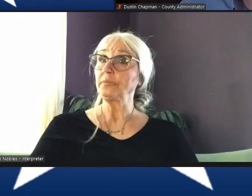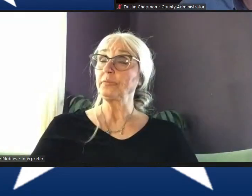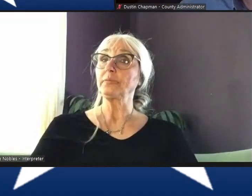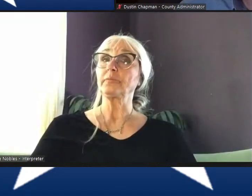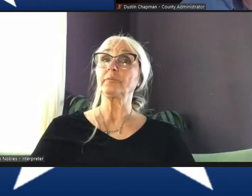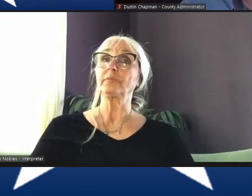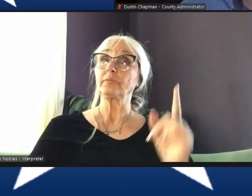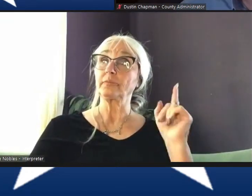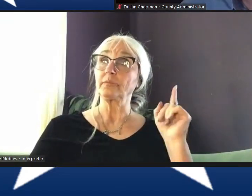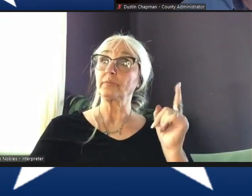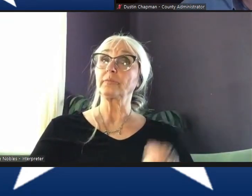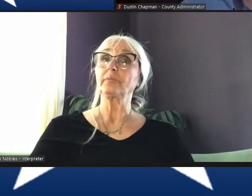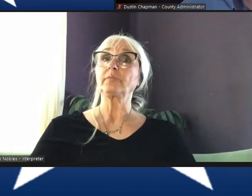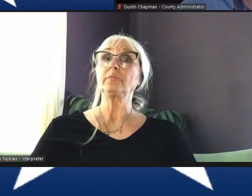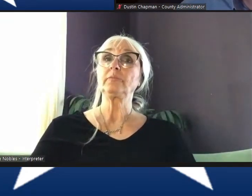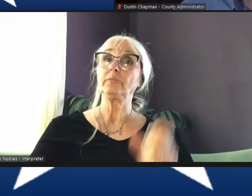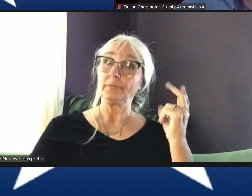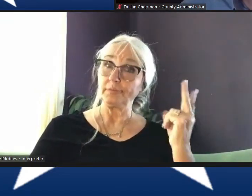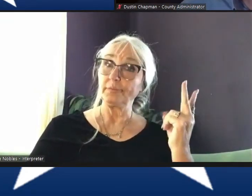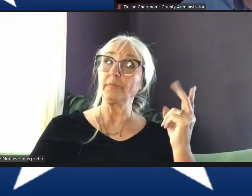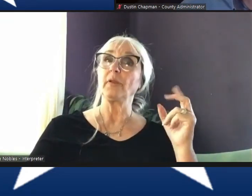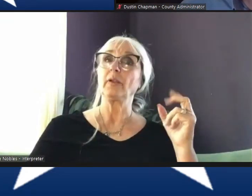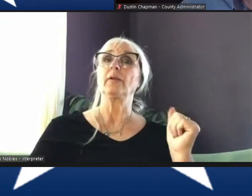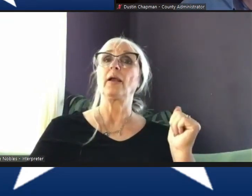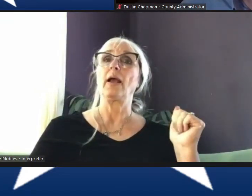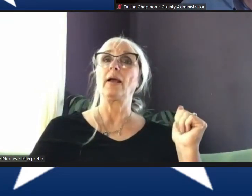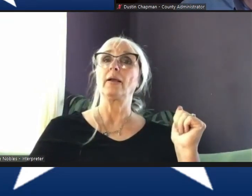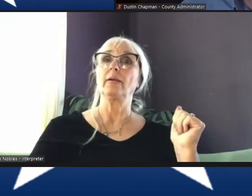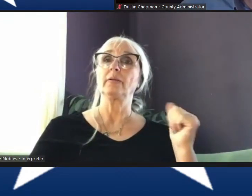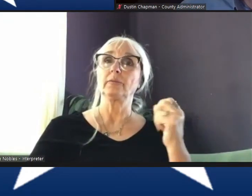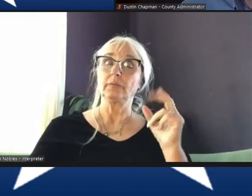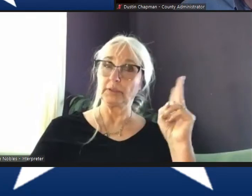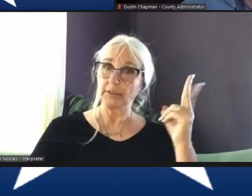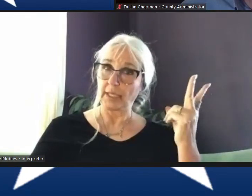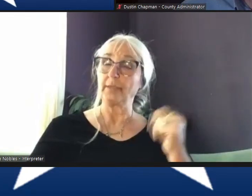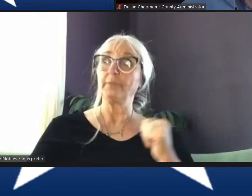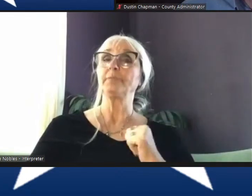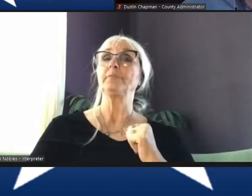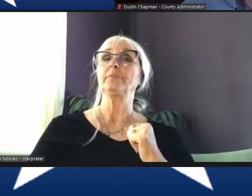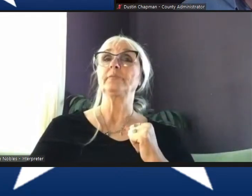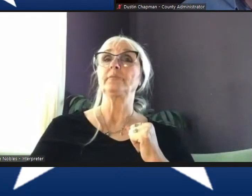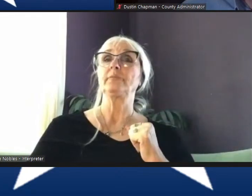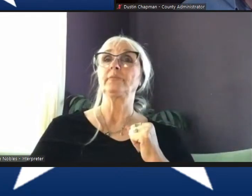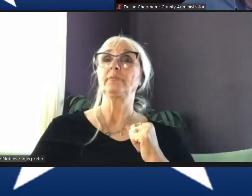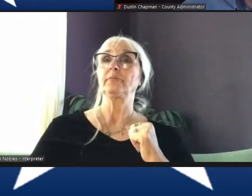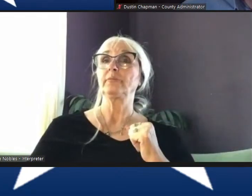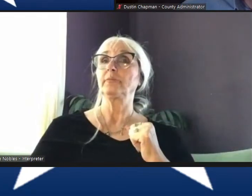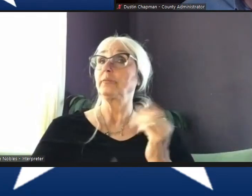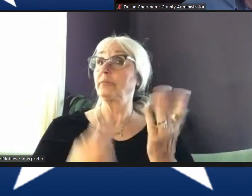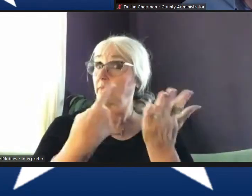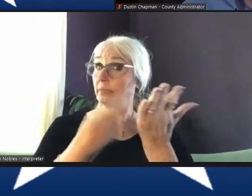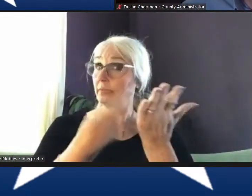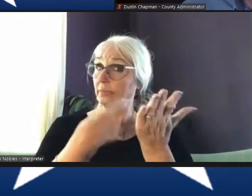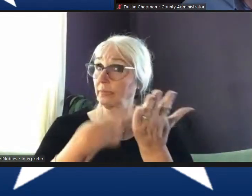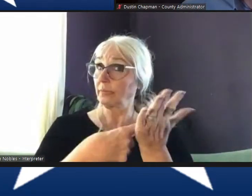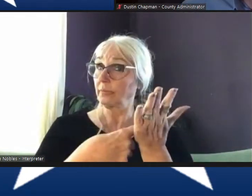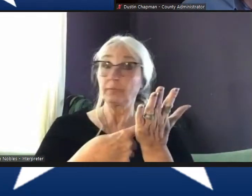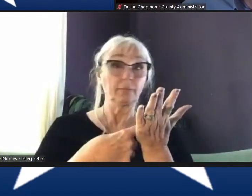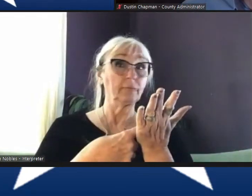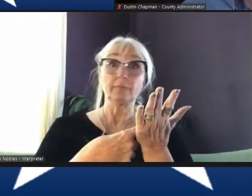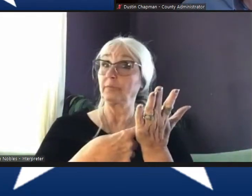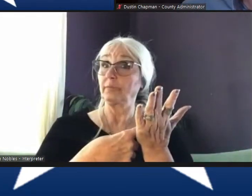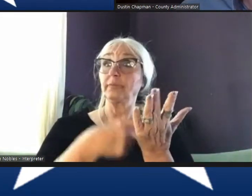I-2B. All right. Second. I have a motion and a second. Any other discussion? No other discussion. All in favor say aye. Aye.